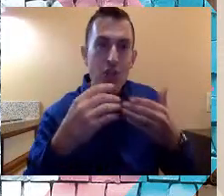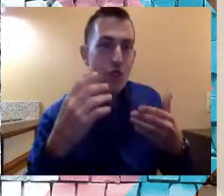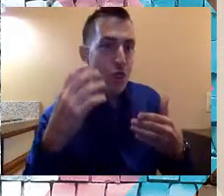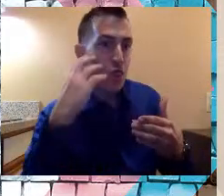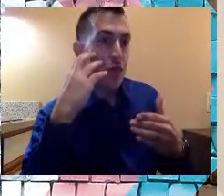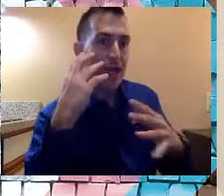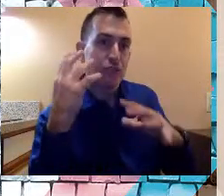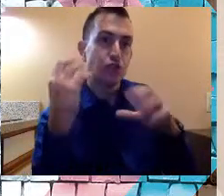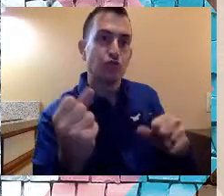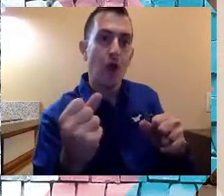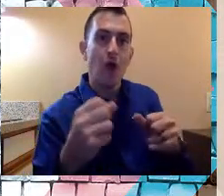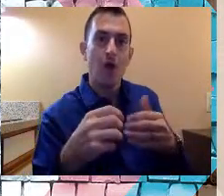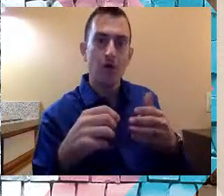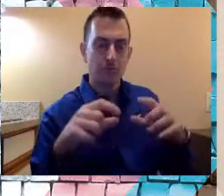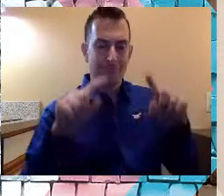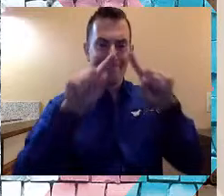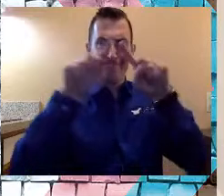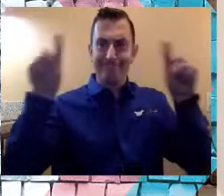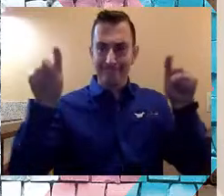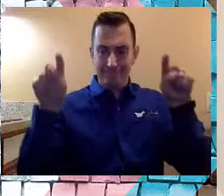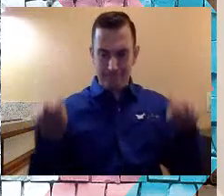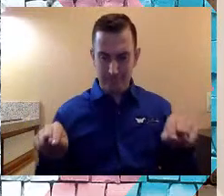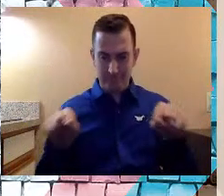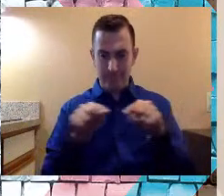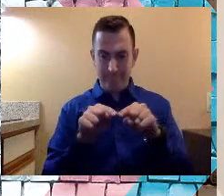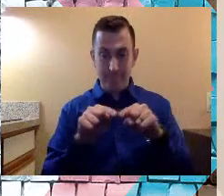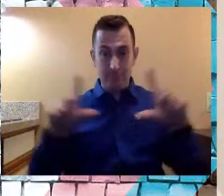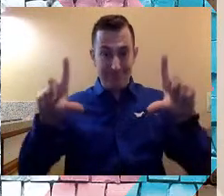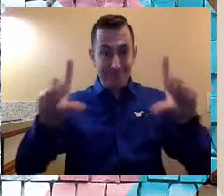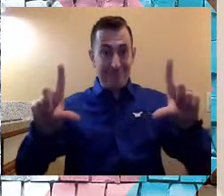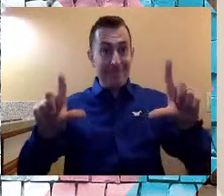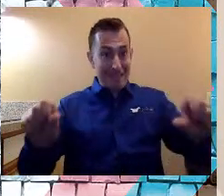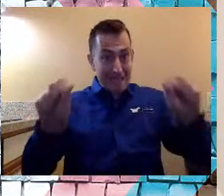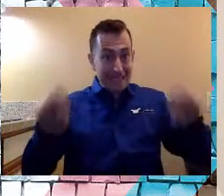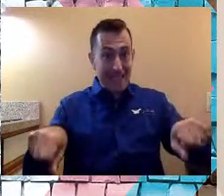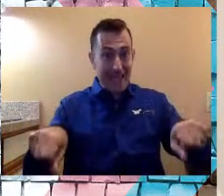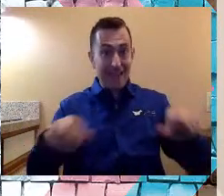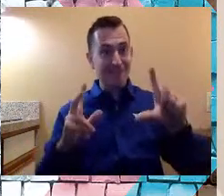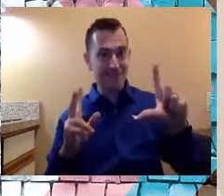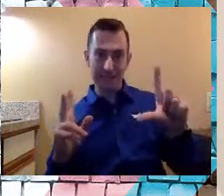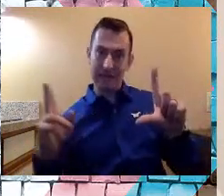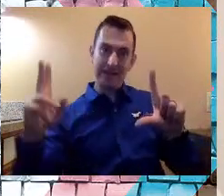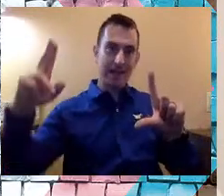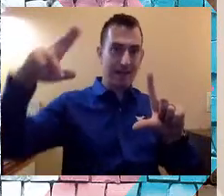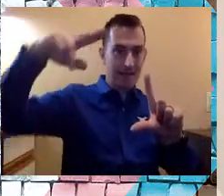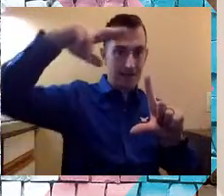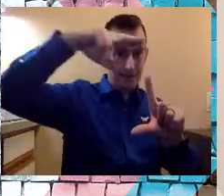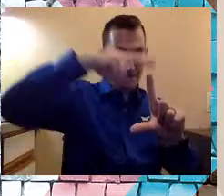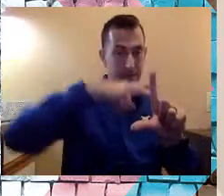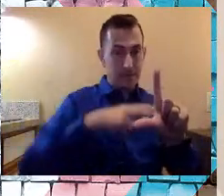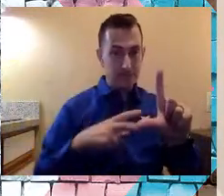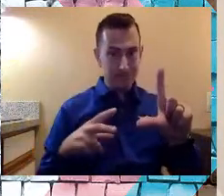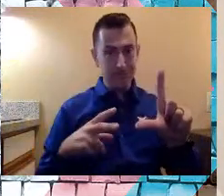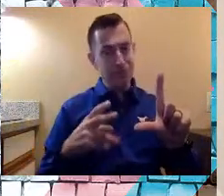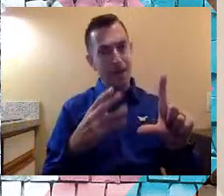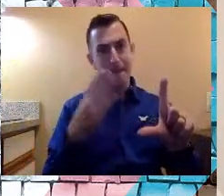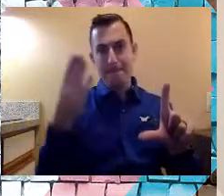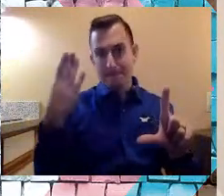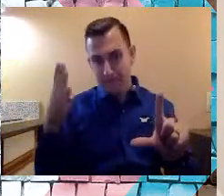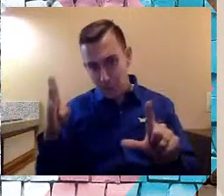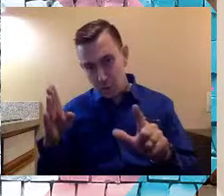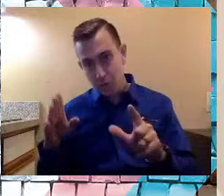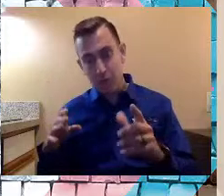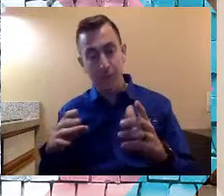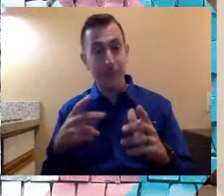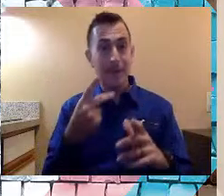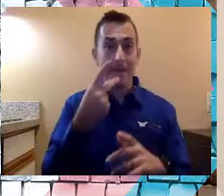into a rectangle or a square, or you could have your parents help you do that. Or, it's another piece of the blue cardstock, I have some